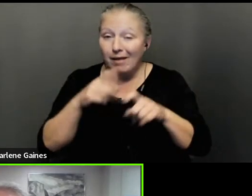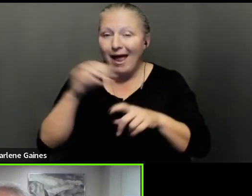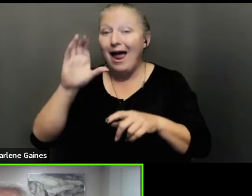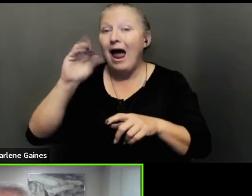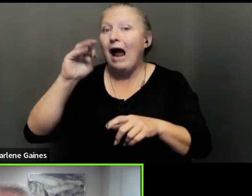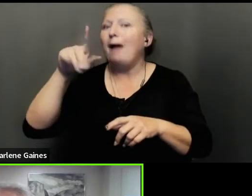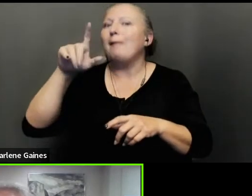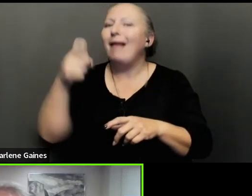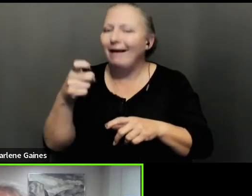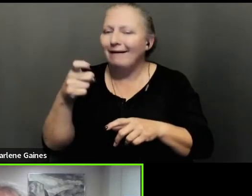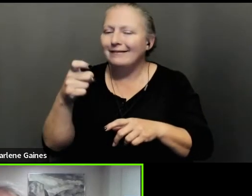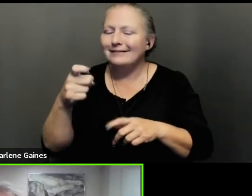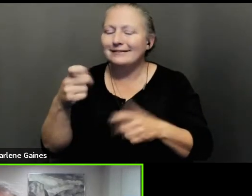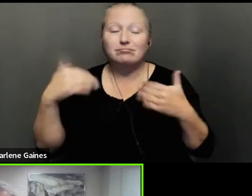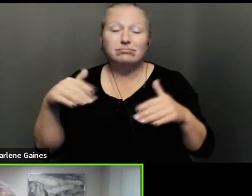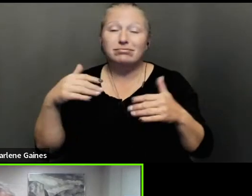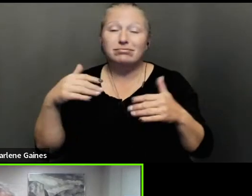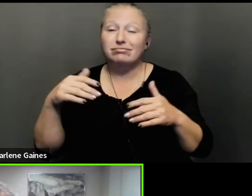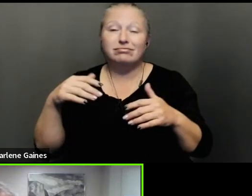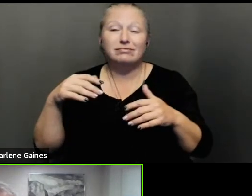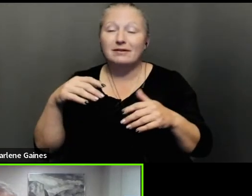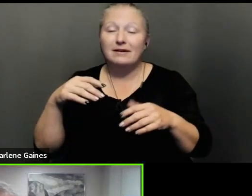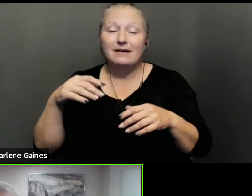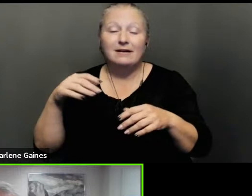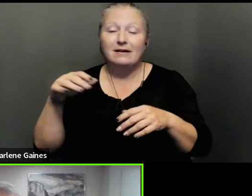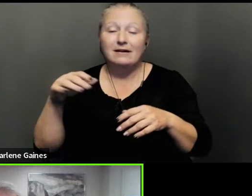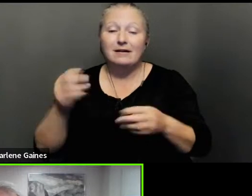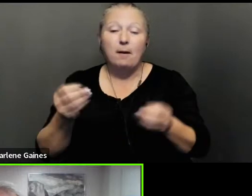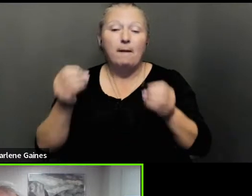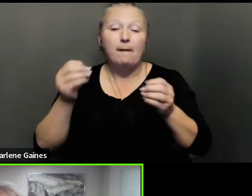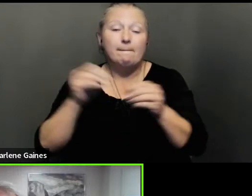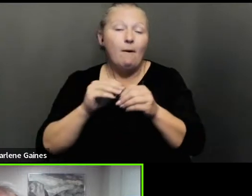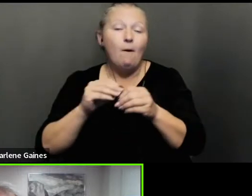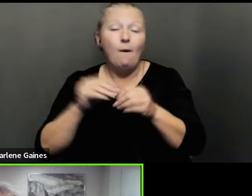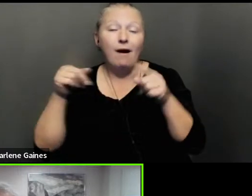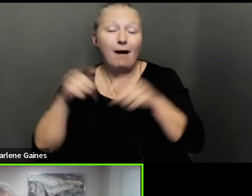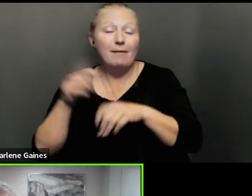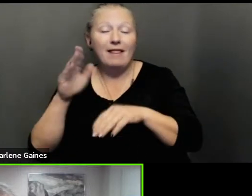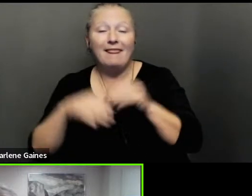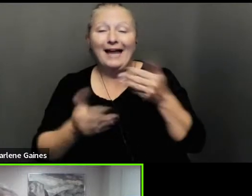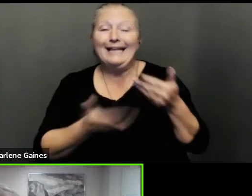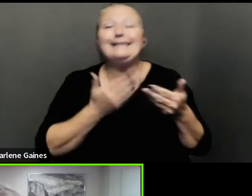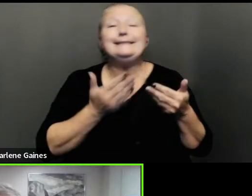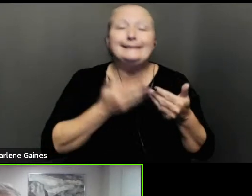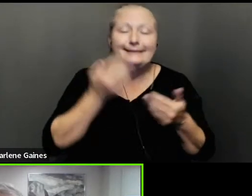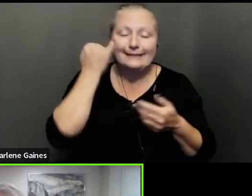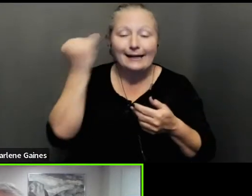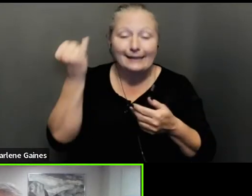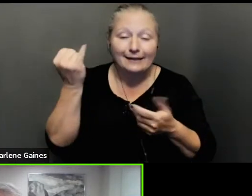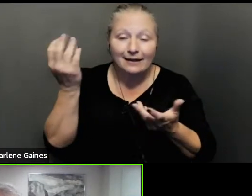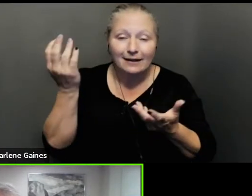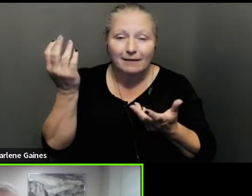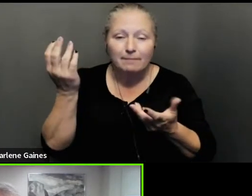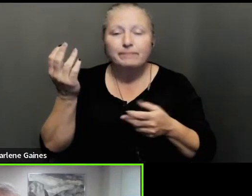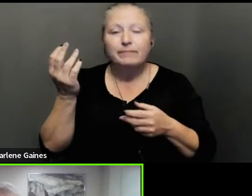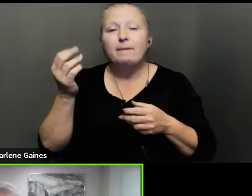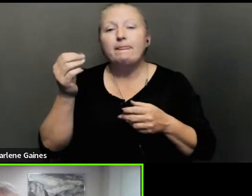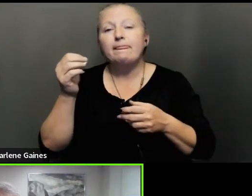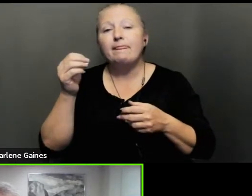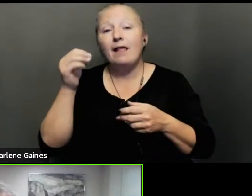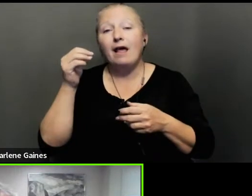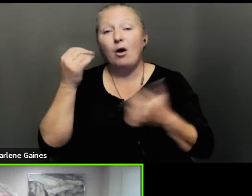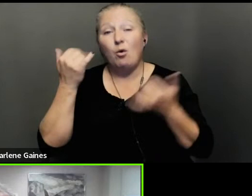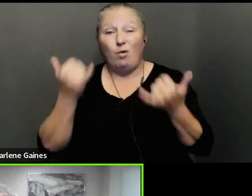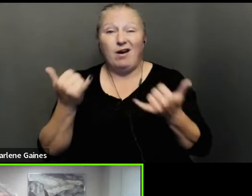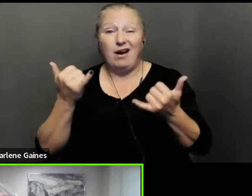and it's far more in that vein than it is an easy idea. At this point, I think there's been